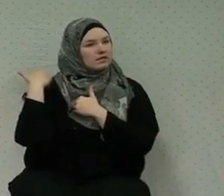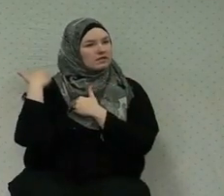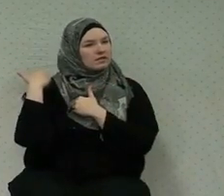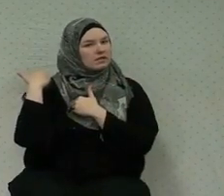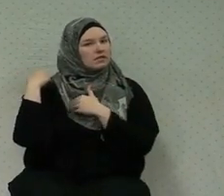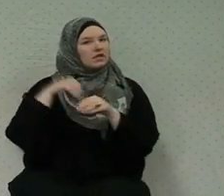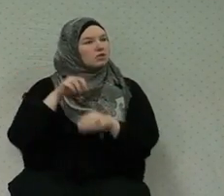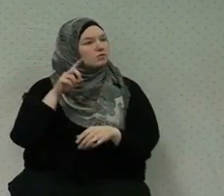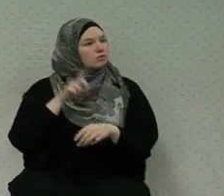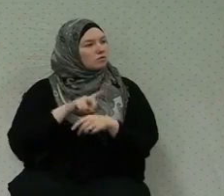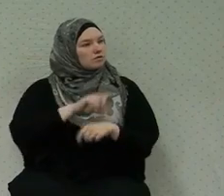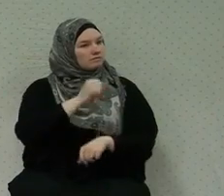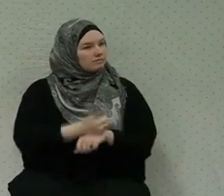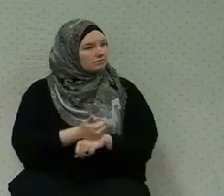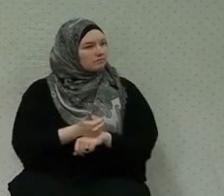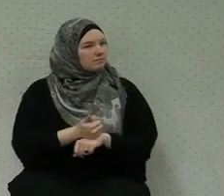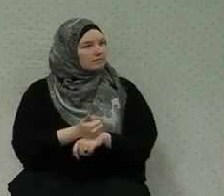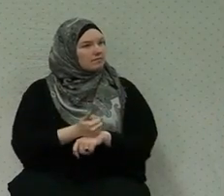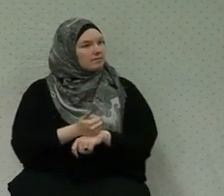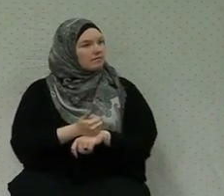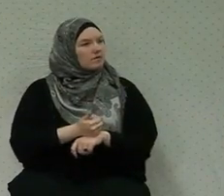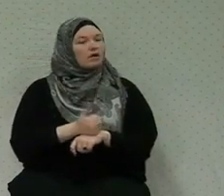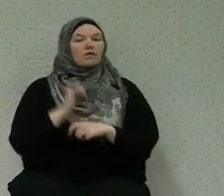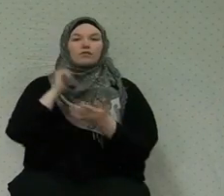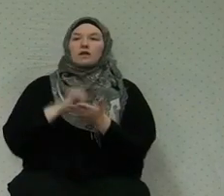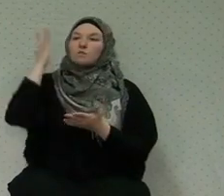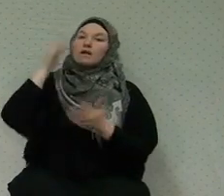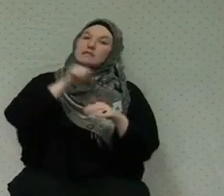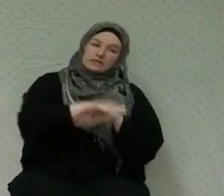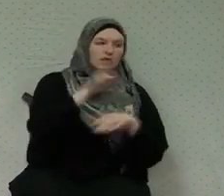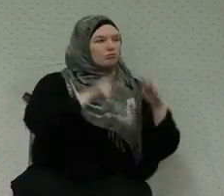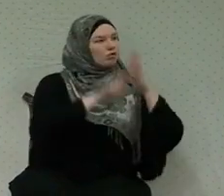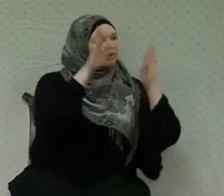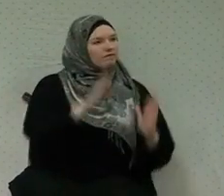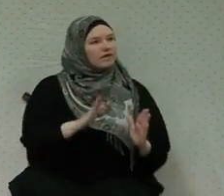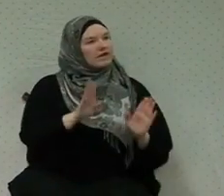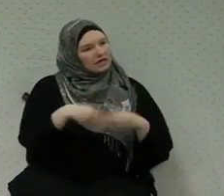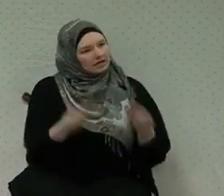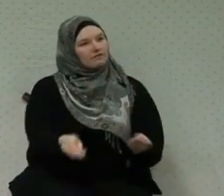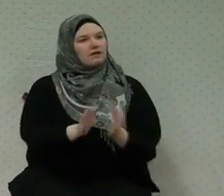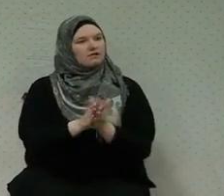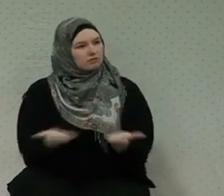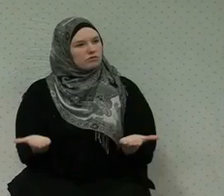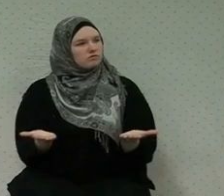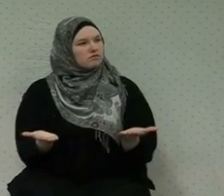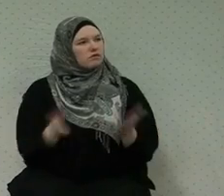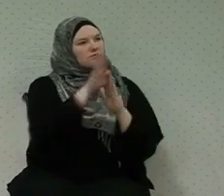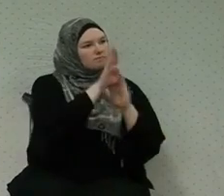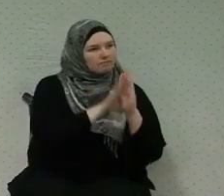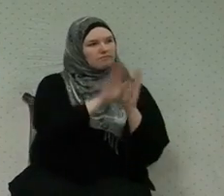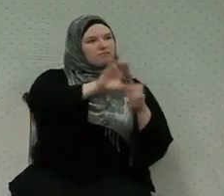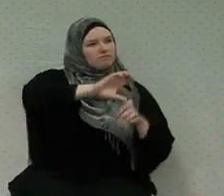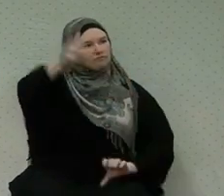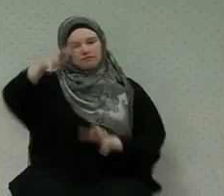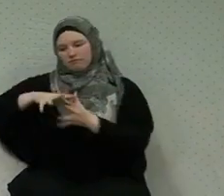in place. That is by sending prophets and revealing books. The question now is, do